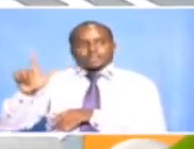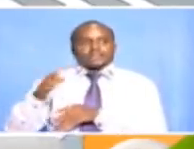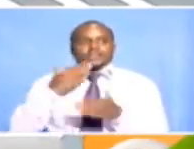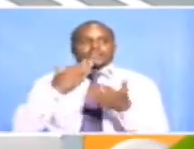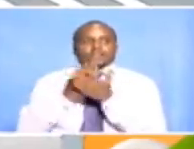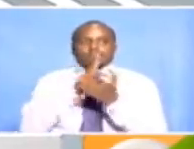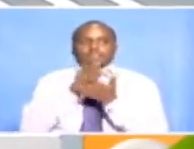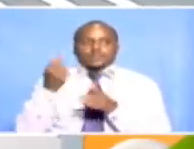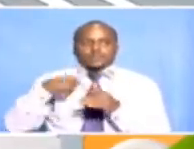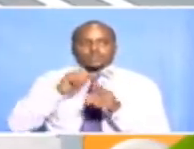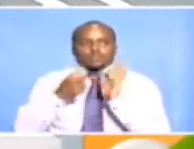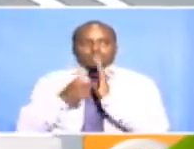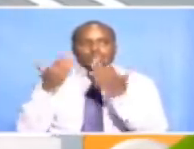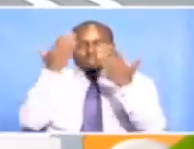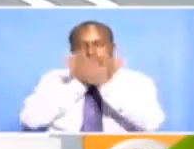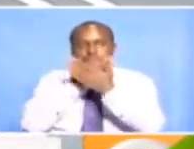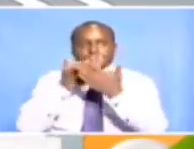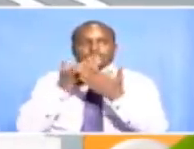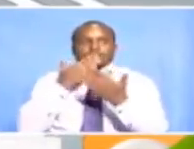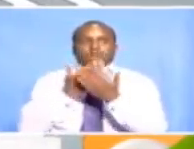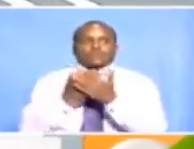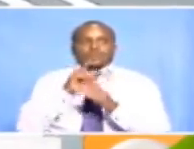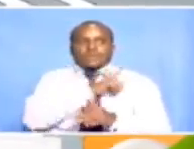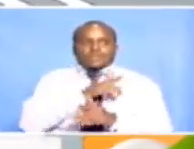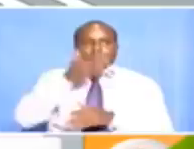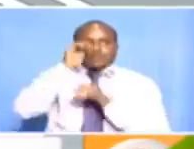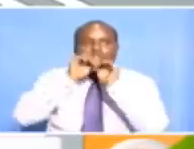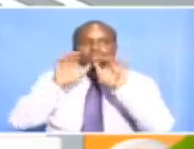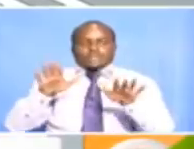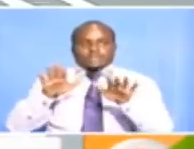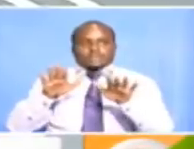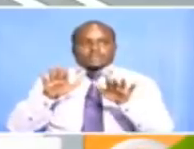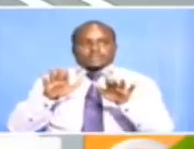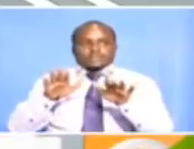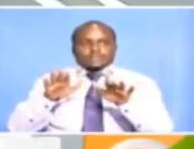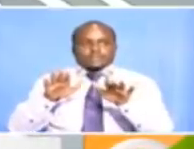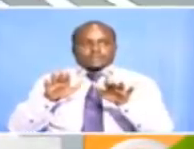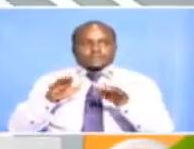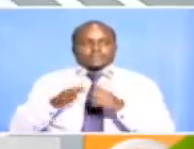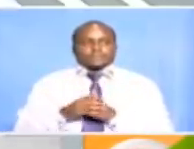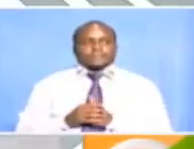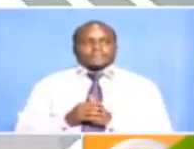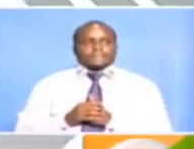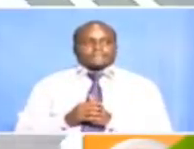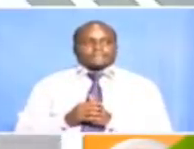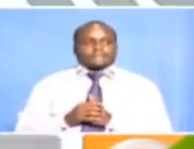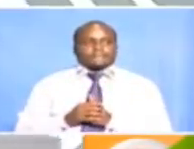being a part of the show. Good night. Good luck. God bless this great city of Nairobi.